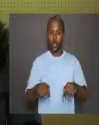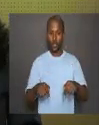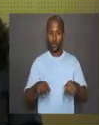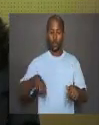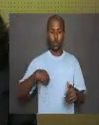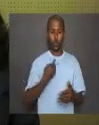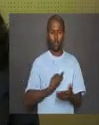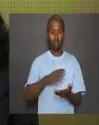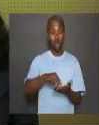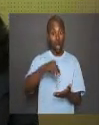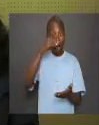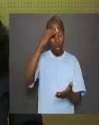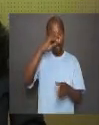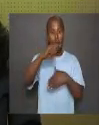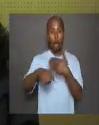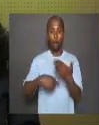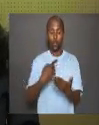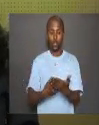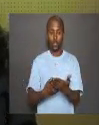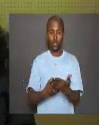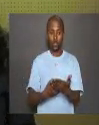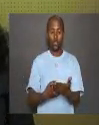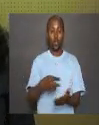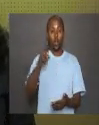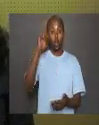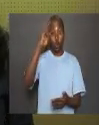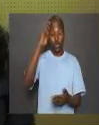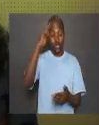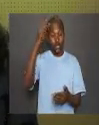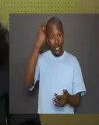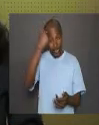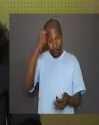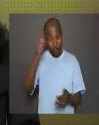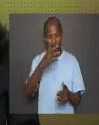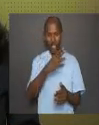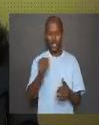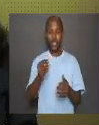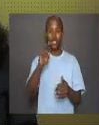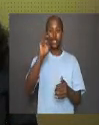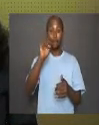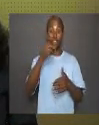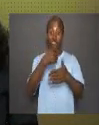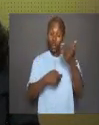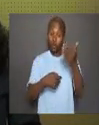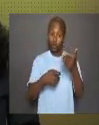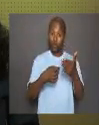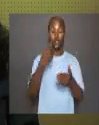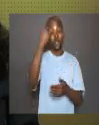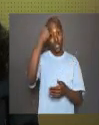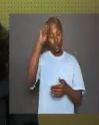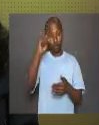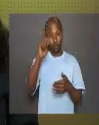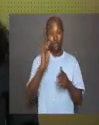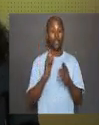students! Today, we have learned about Rolle's theorem and the